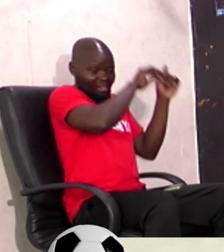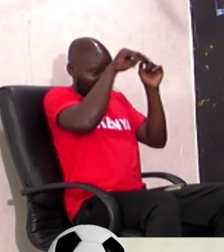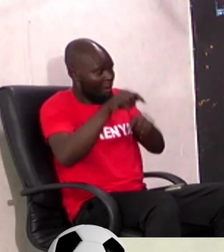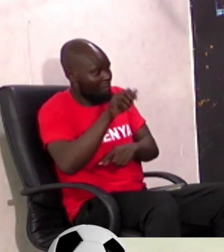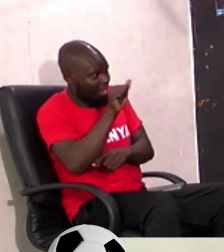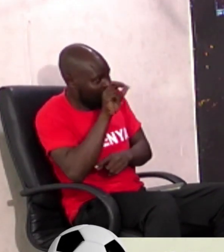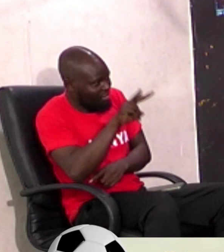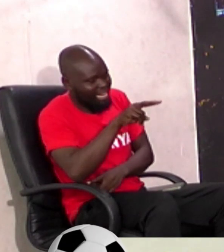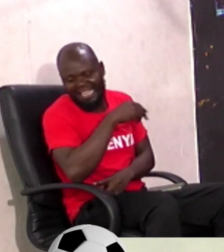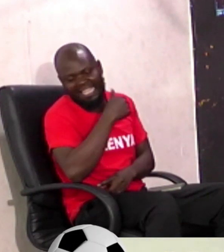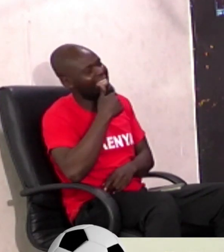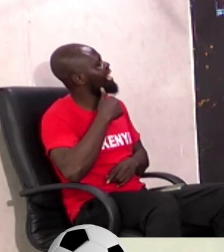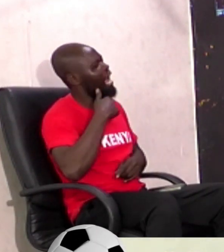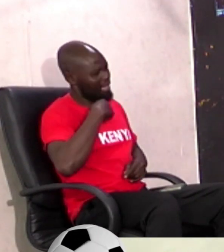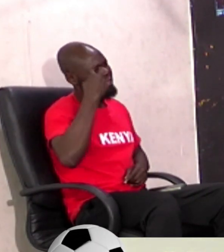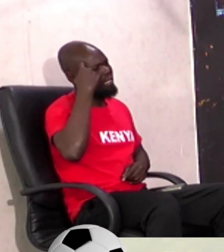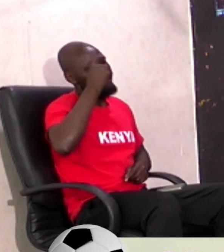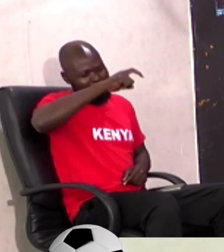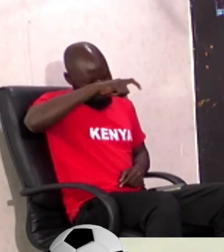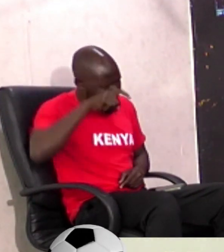level. And